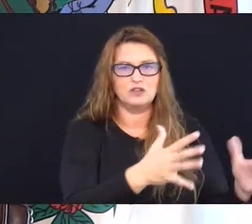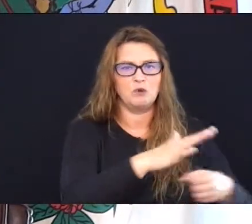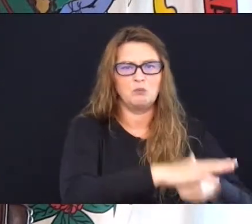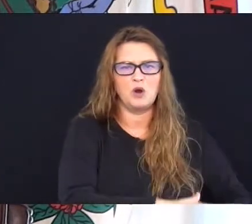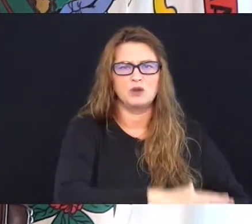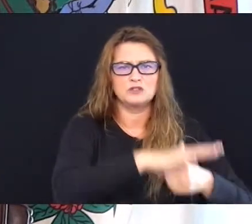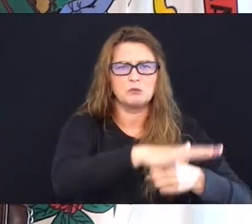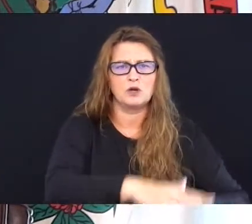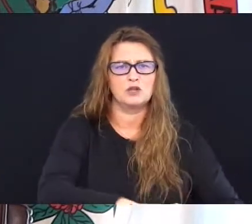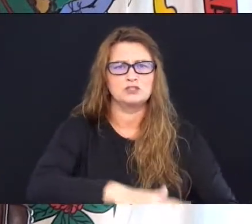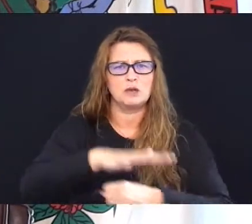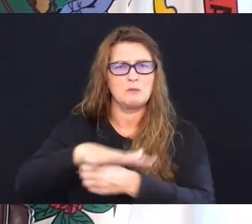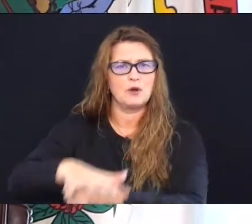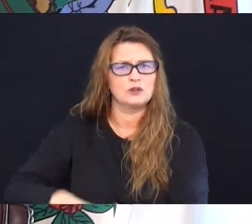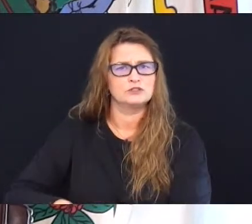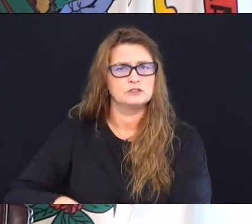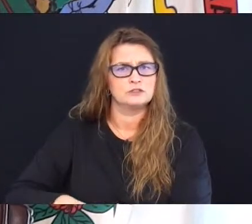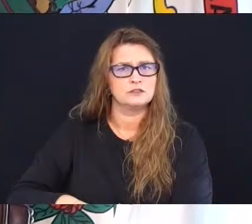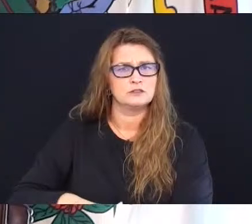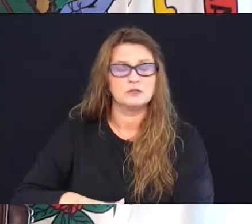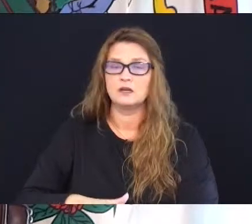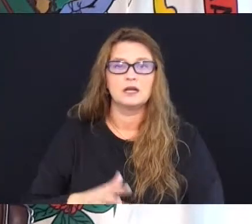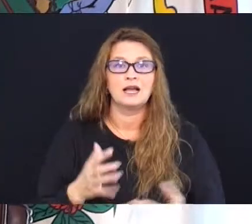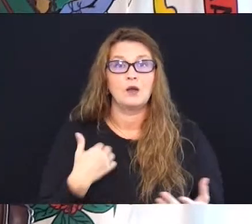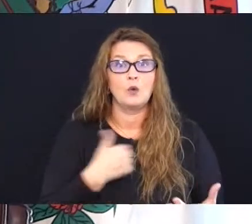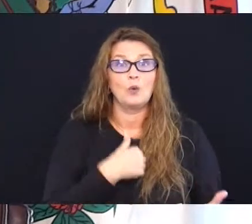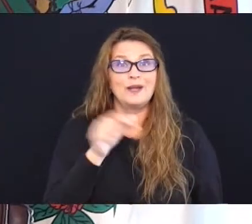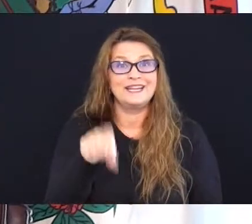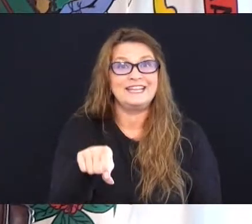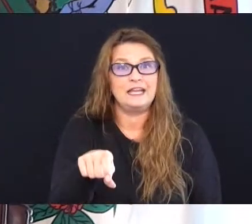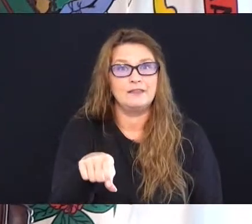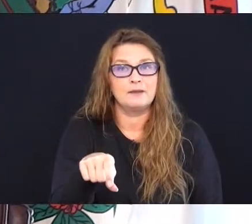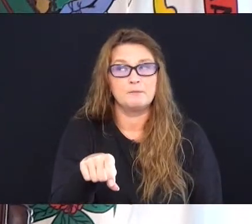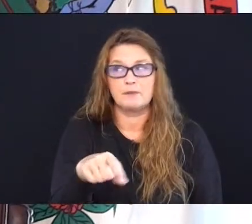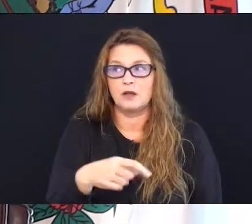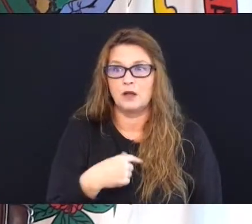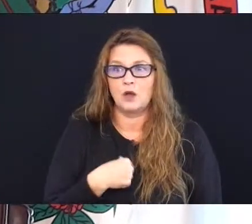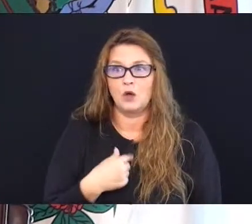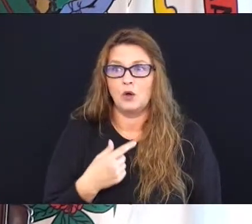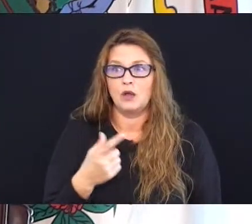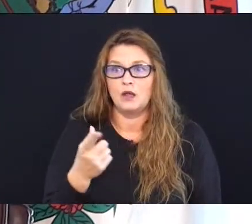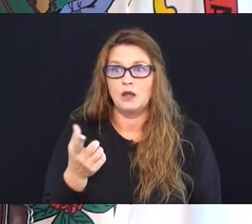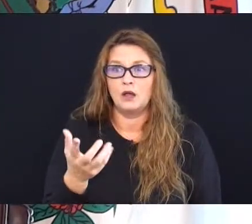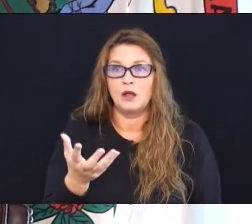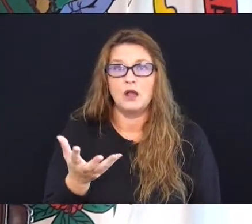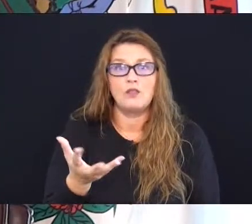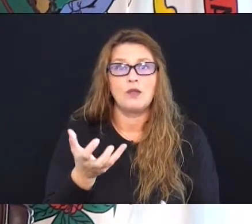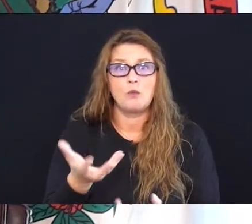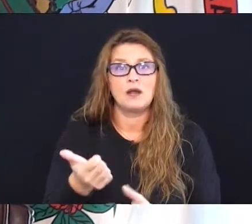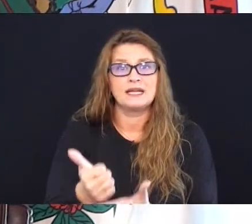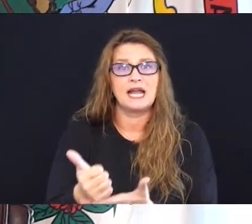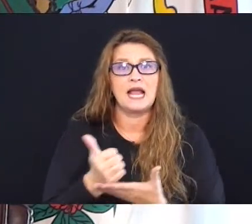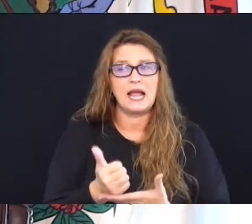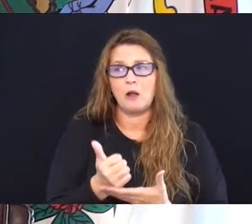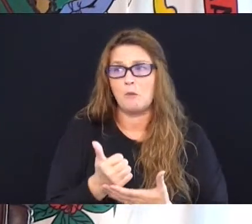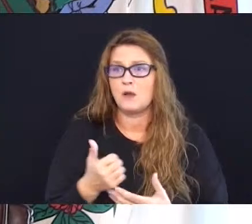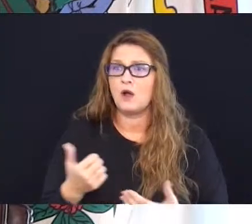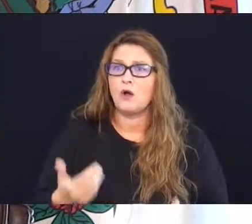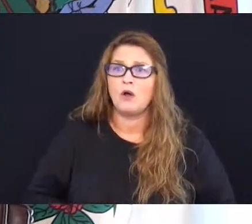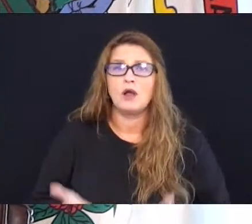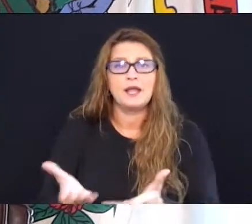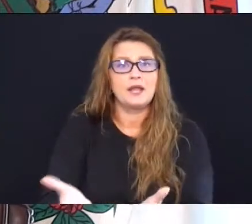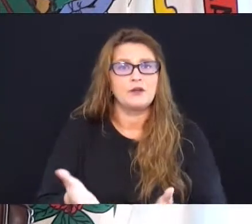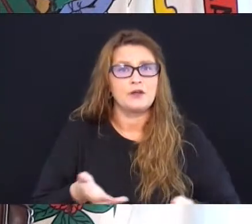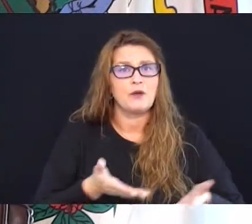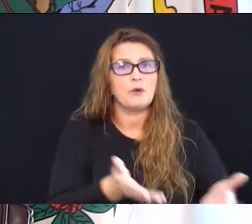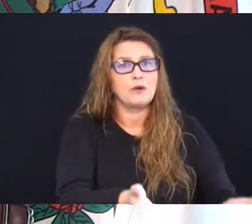more. And then all of a sudden we need them and we start screaming, bail us out. Drill, baby, drill. Mine